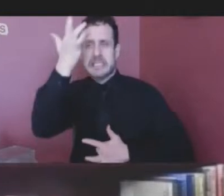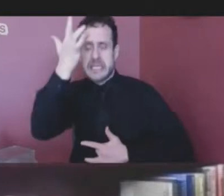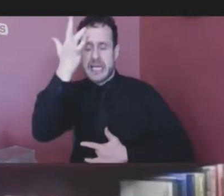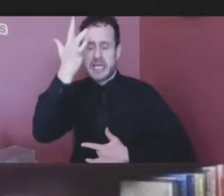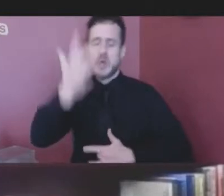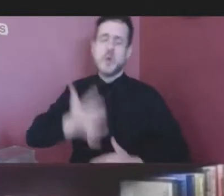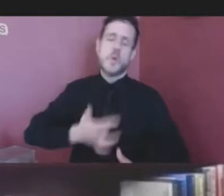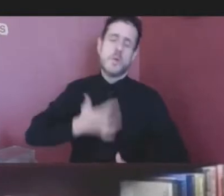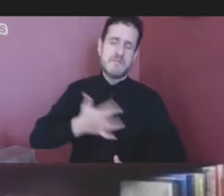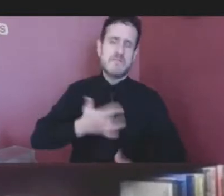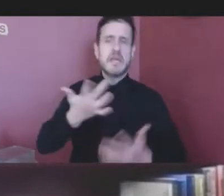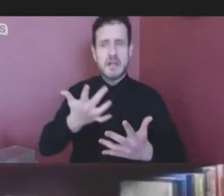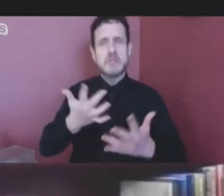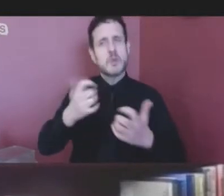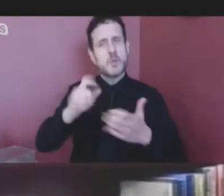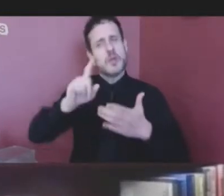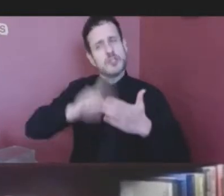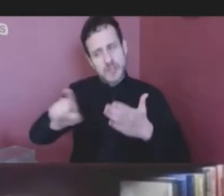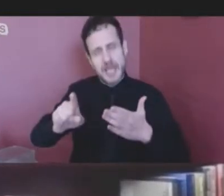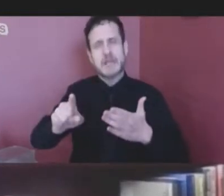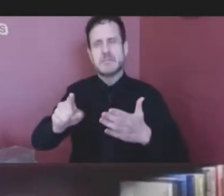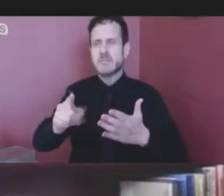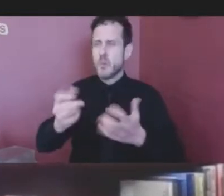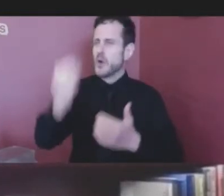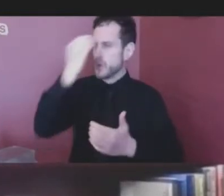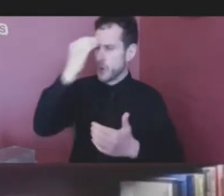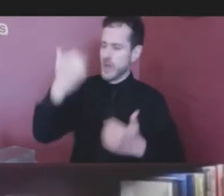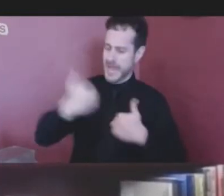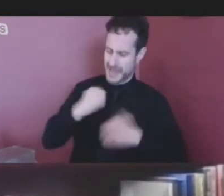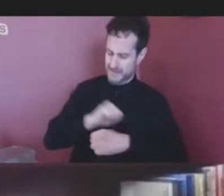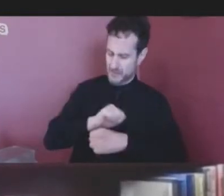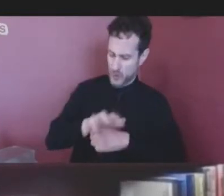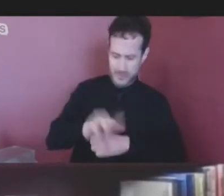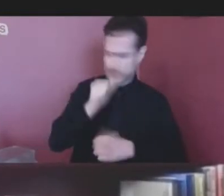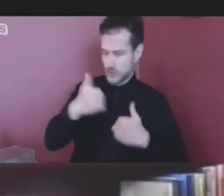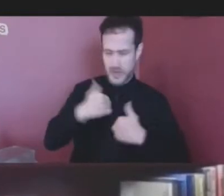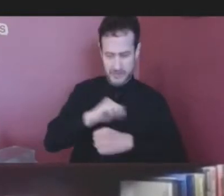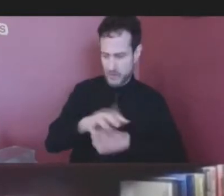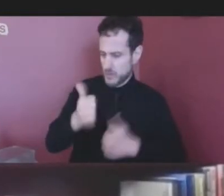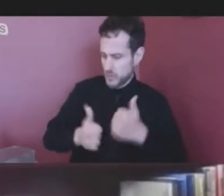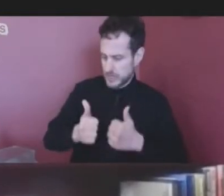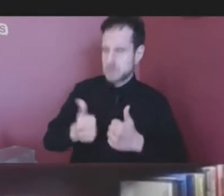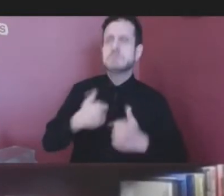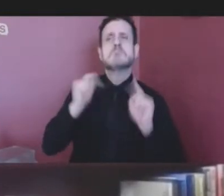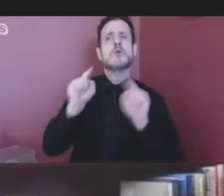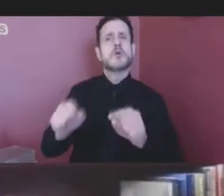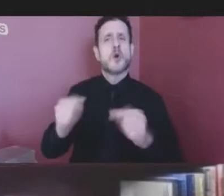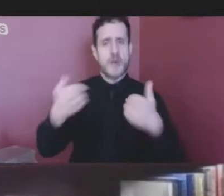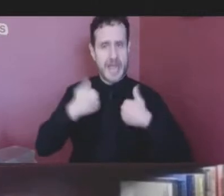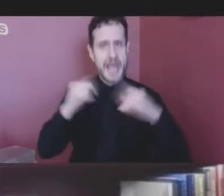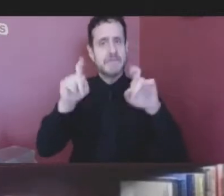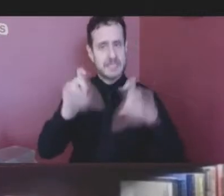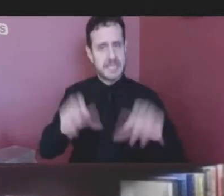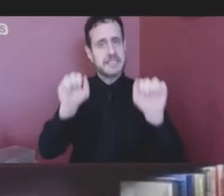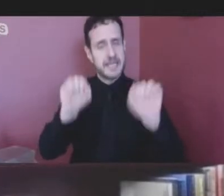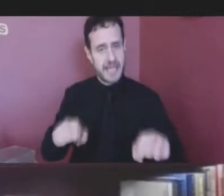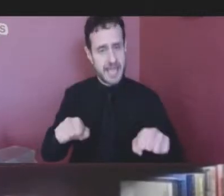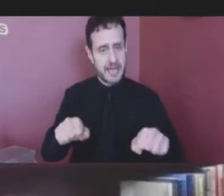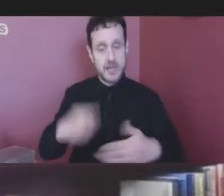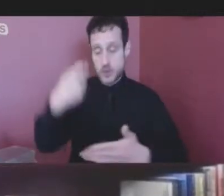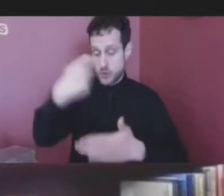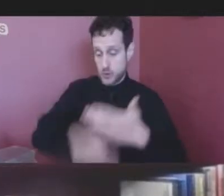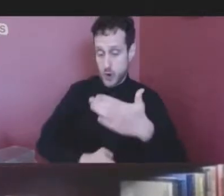want to check in, you're able to get a test at no cost. You don't need insurance, you don't need to be a citizen, you don't